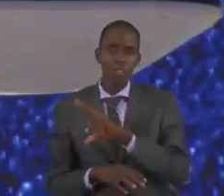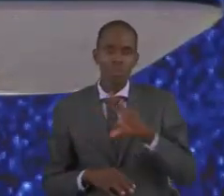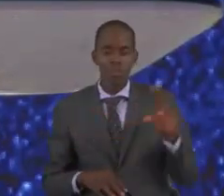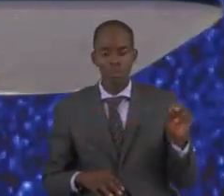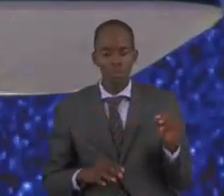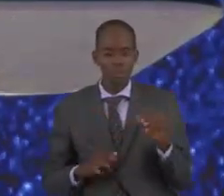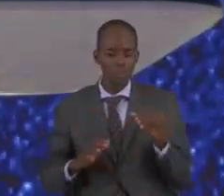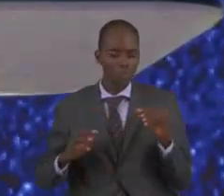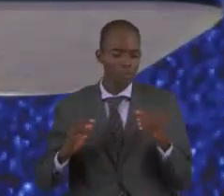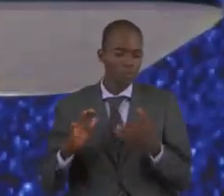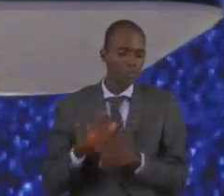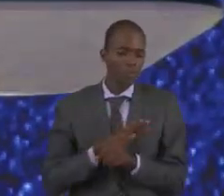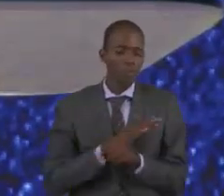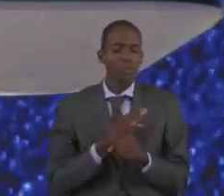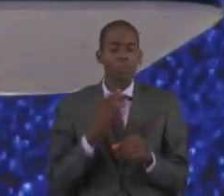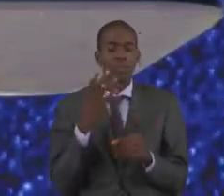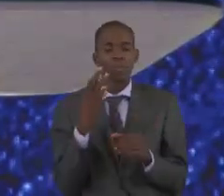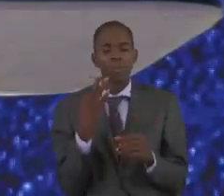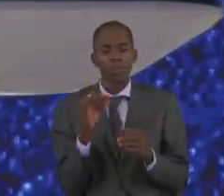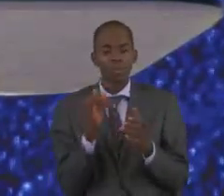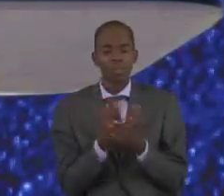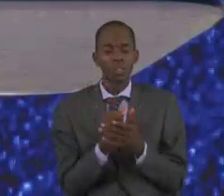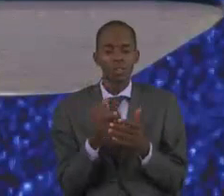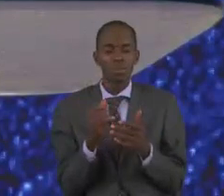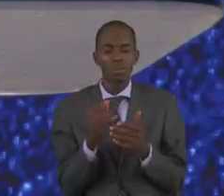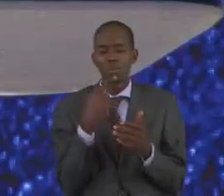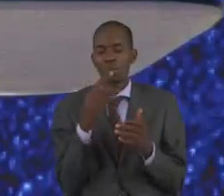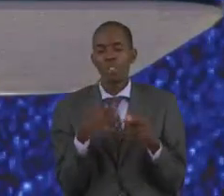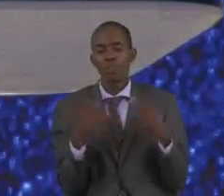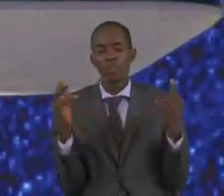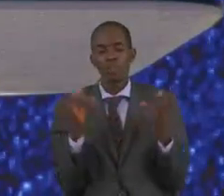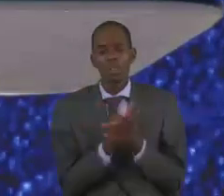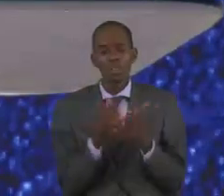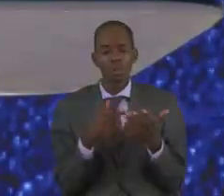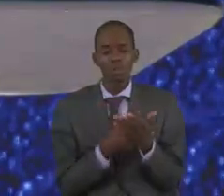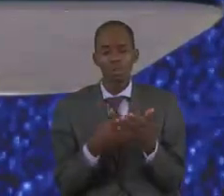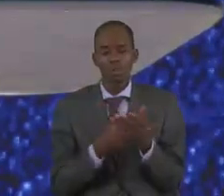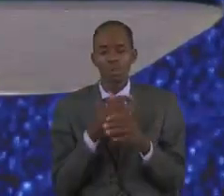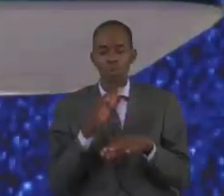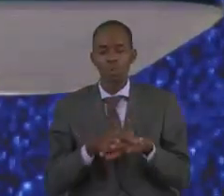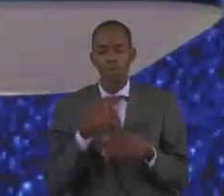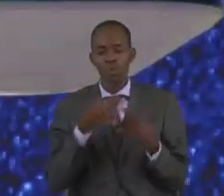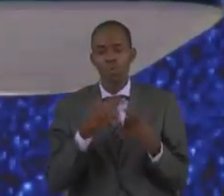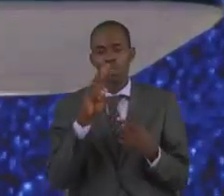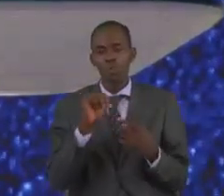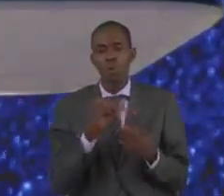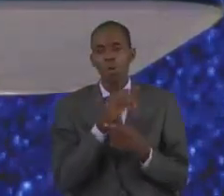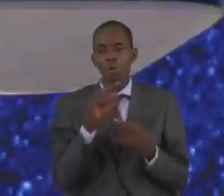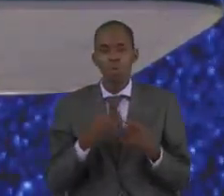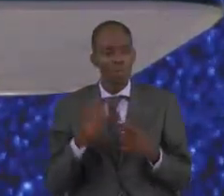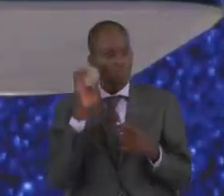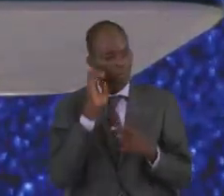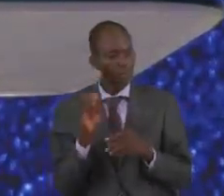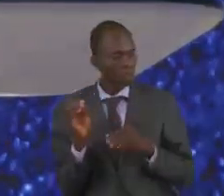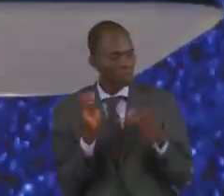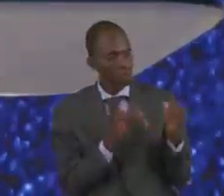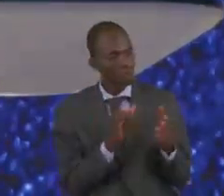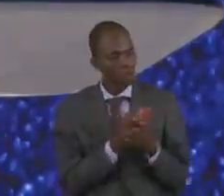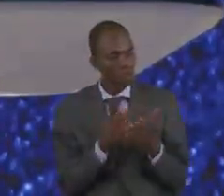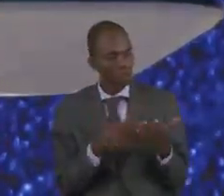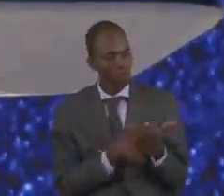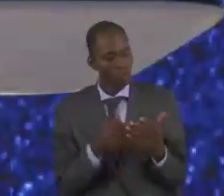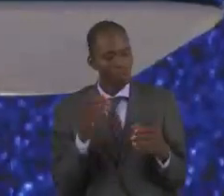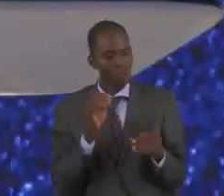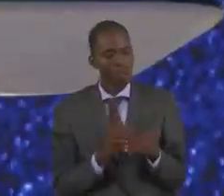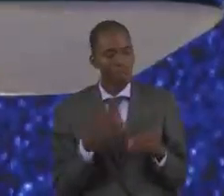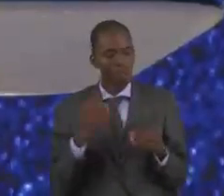revealed that gospel unto him. If they put that gospel in the mud and trampled on it, if